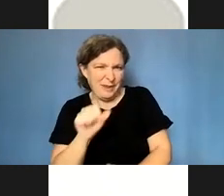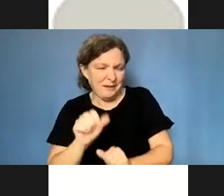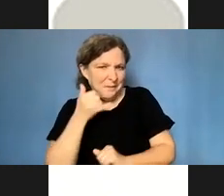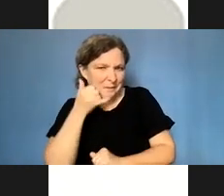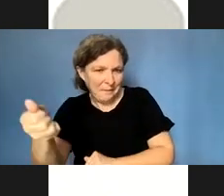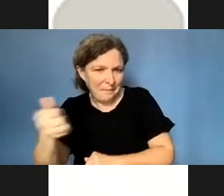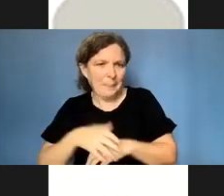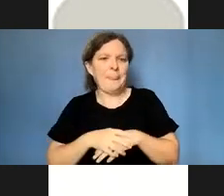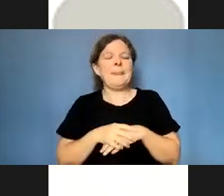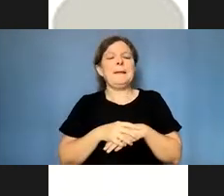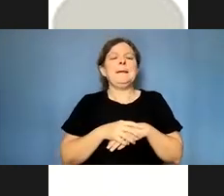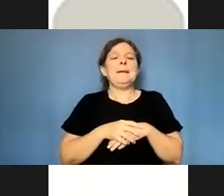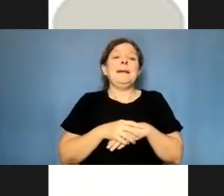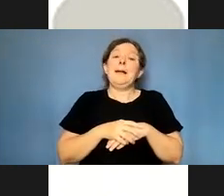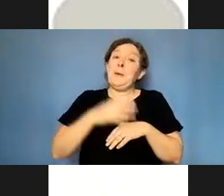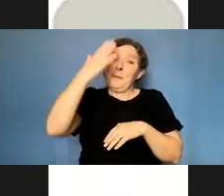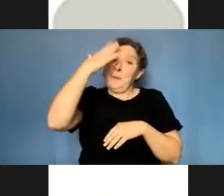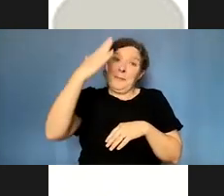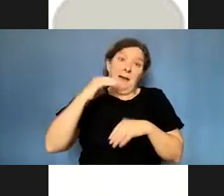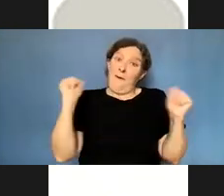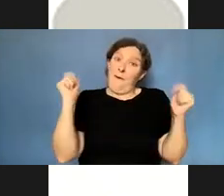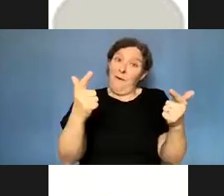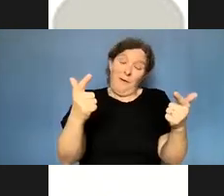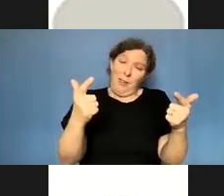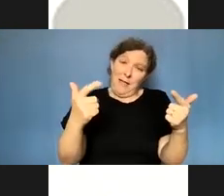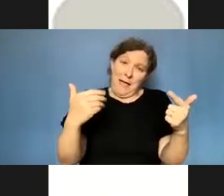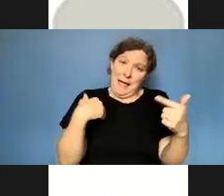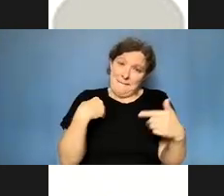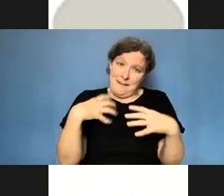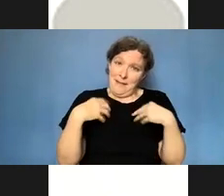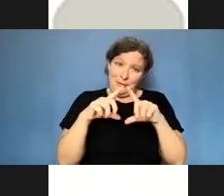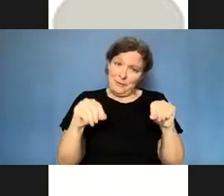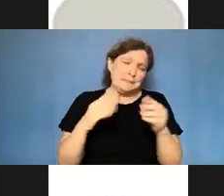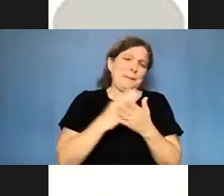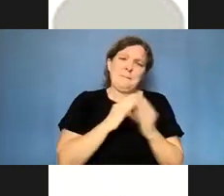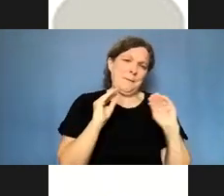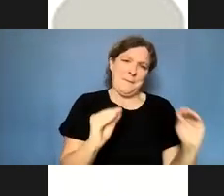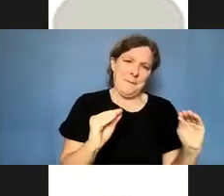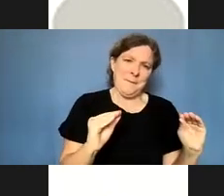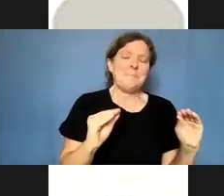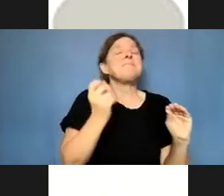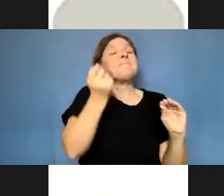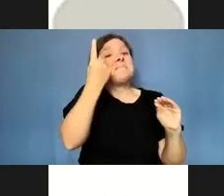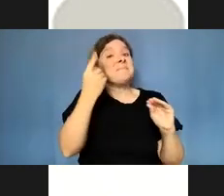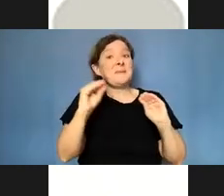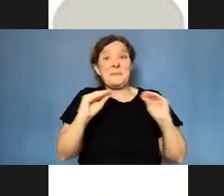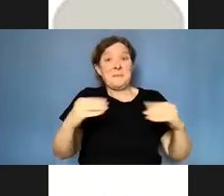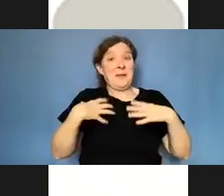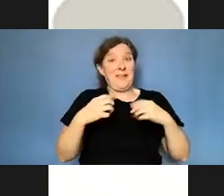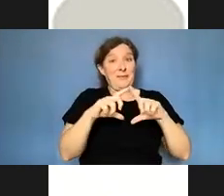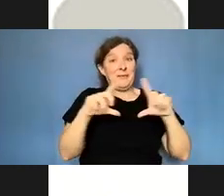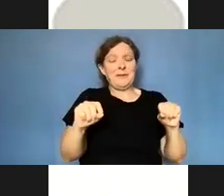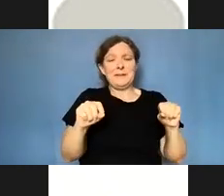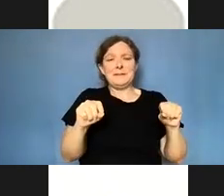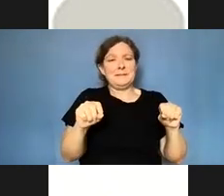Then, of course, we know many people do not have Ontario Health cards at all. In that circumstance, you would also, just like